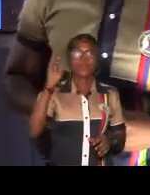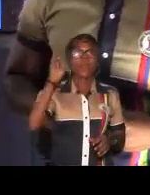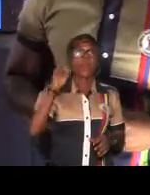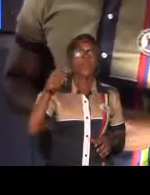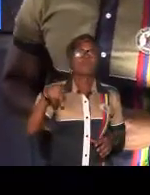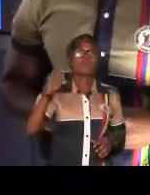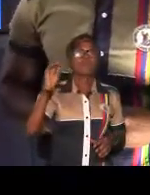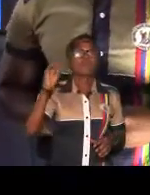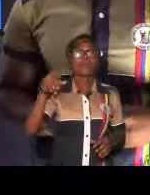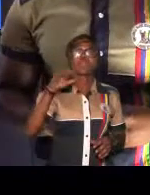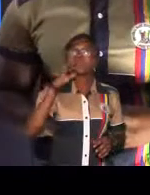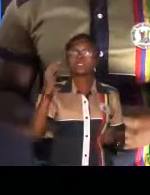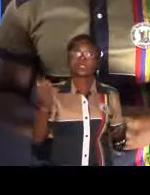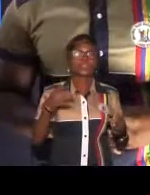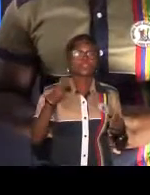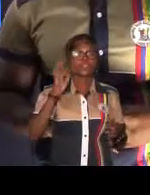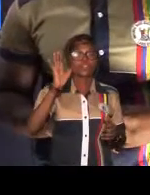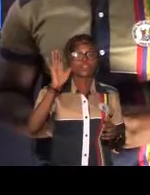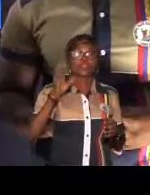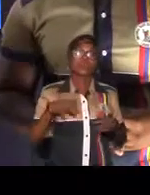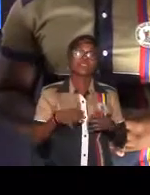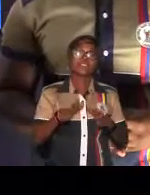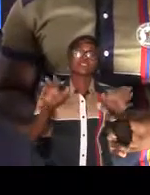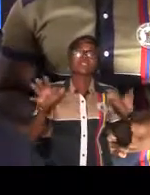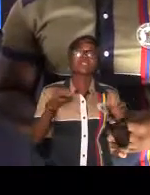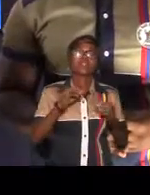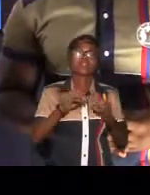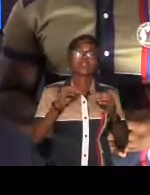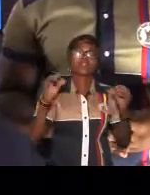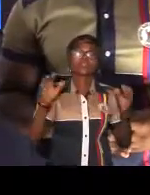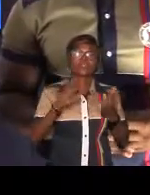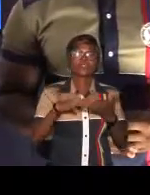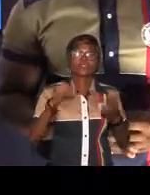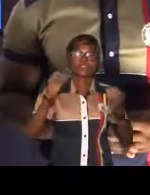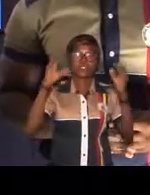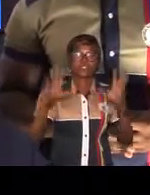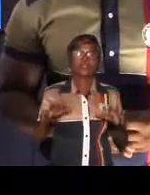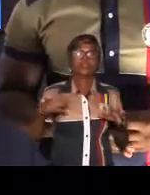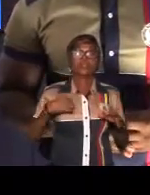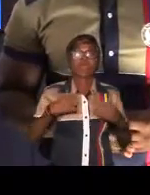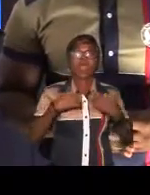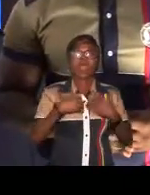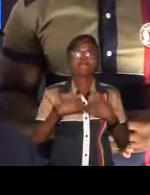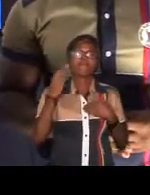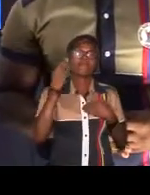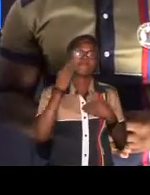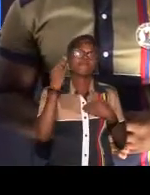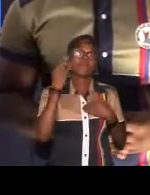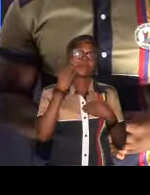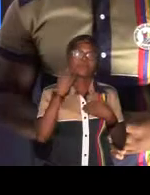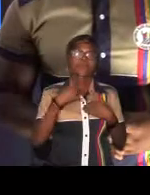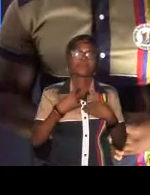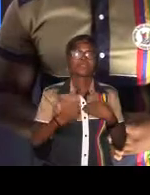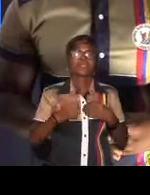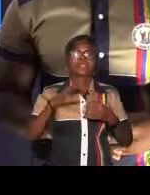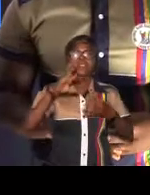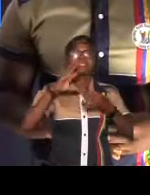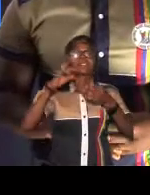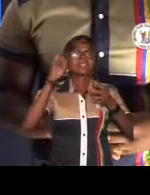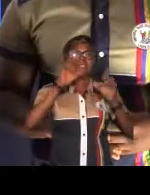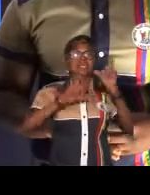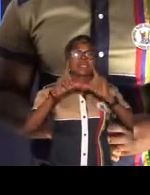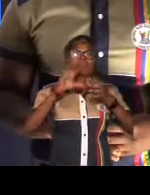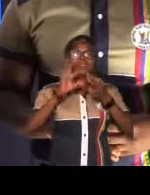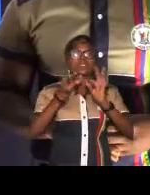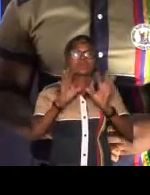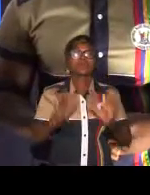Uncle Popo is here, your general studies teacher. And we also have our favorite sign language interpreter,